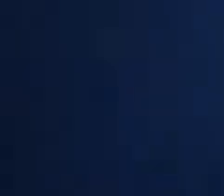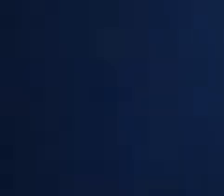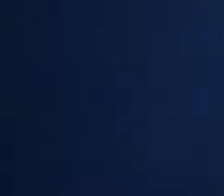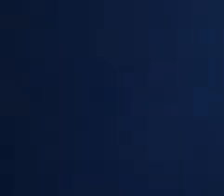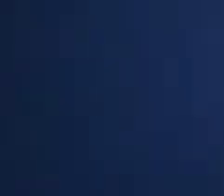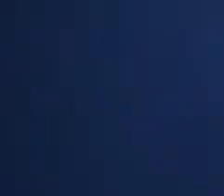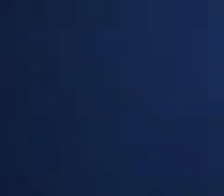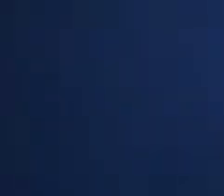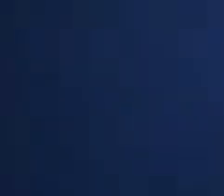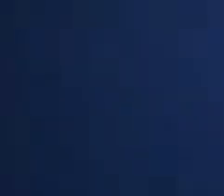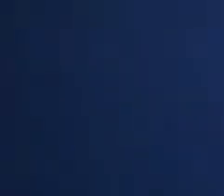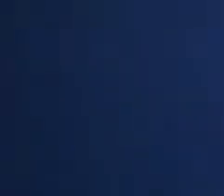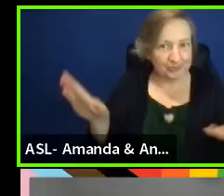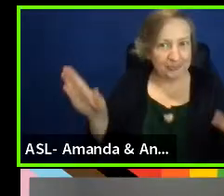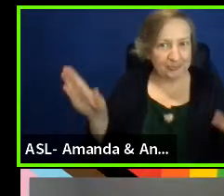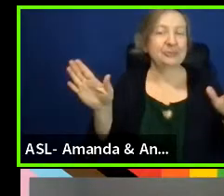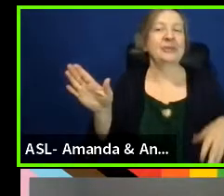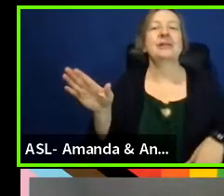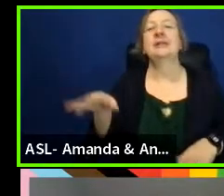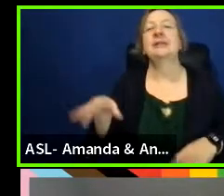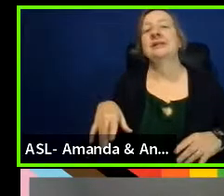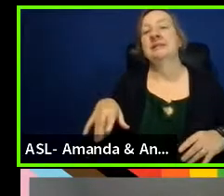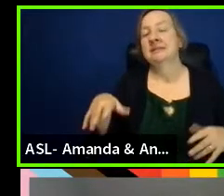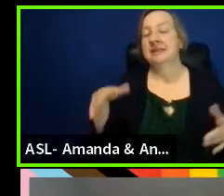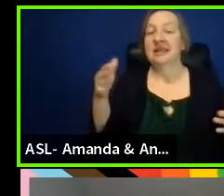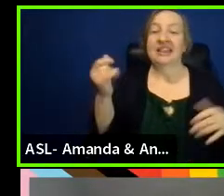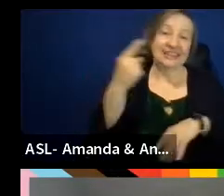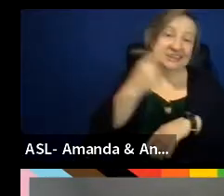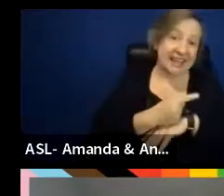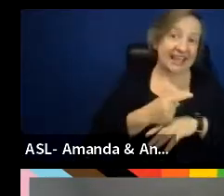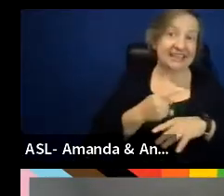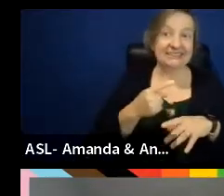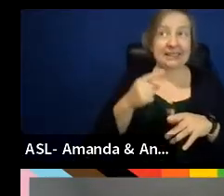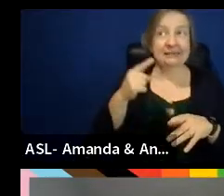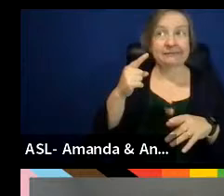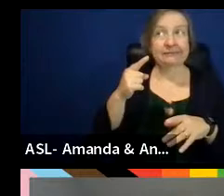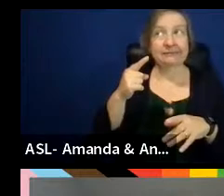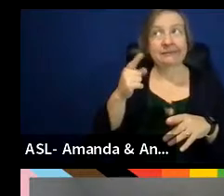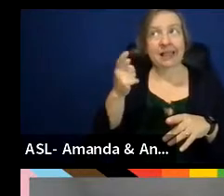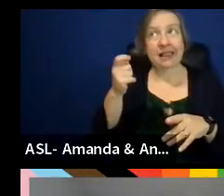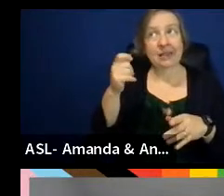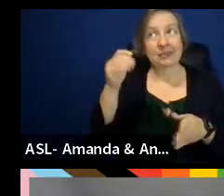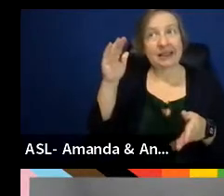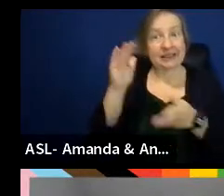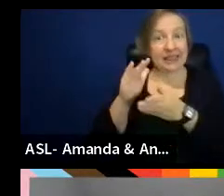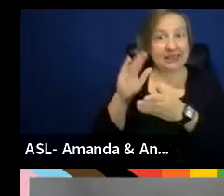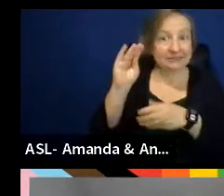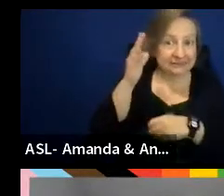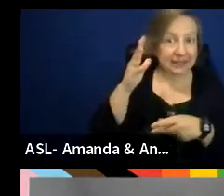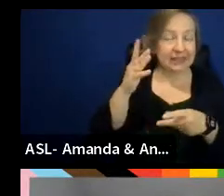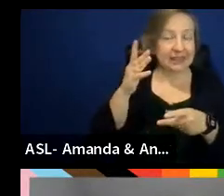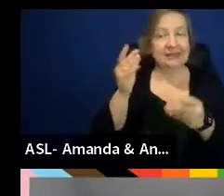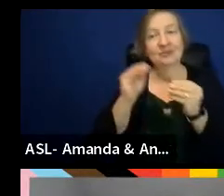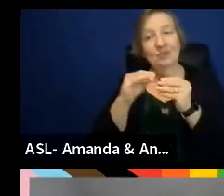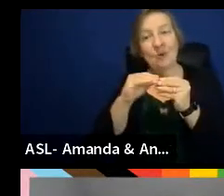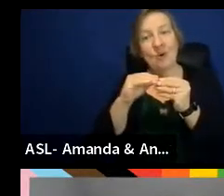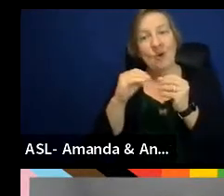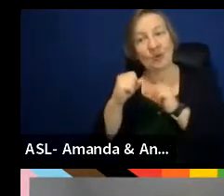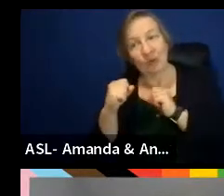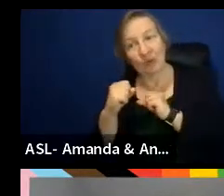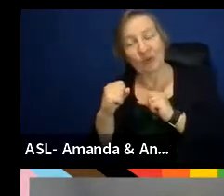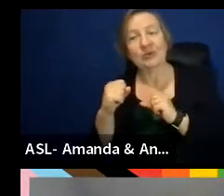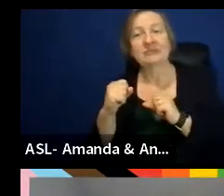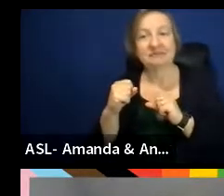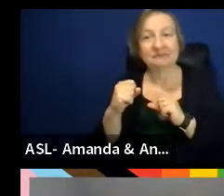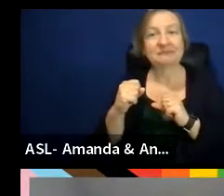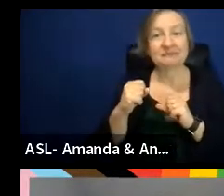close, and the days are getting a little bit shorter and a little bit cooler. But it's always a